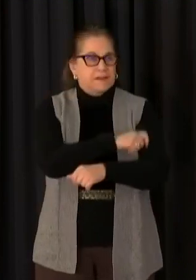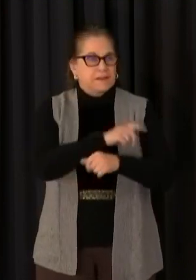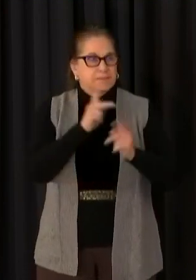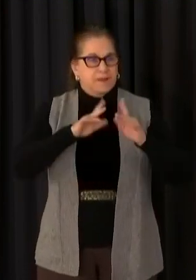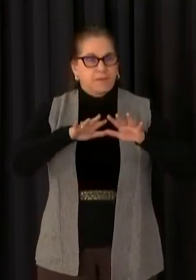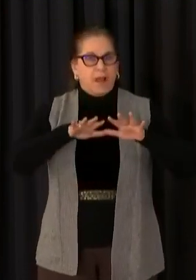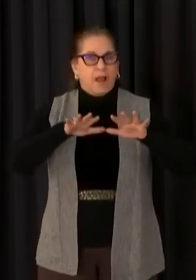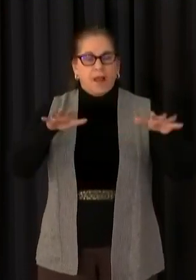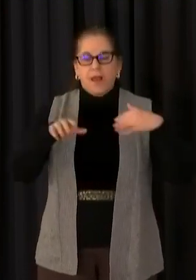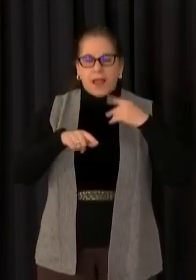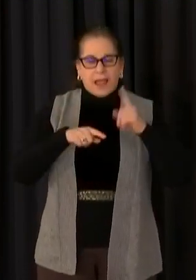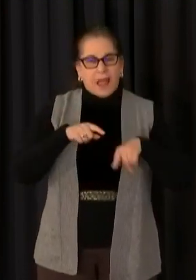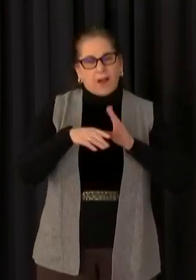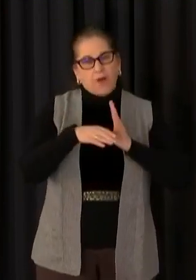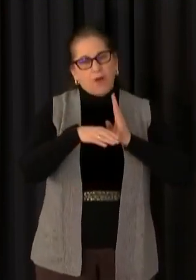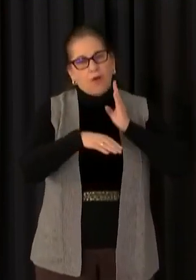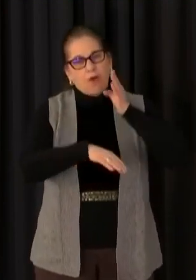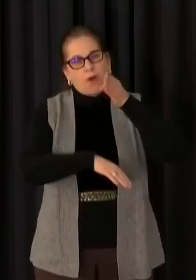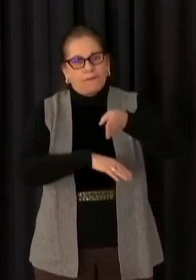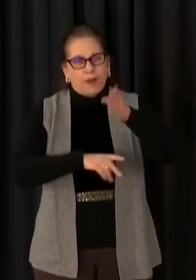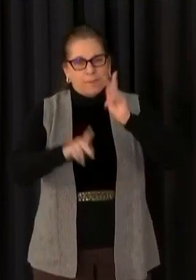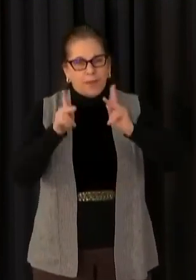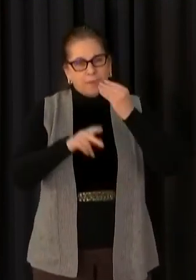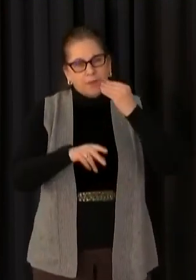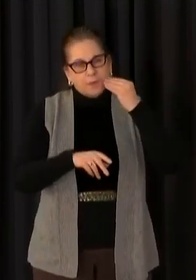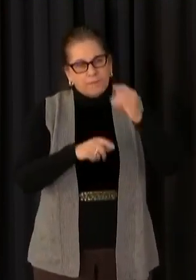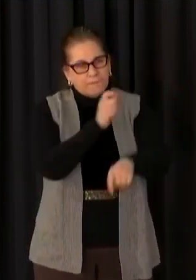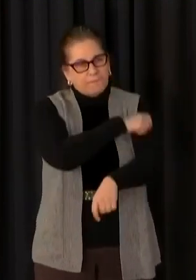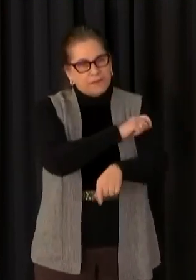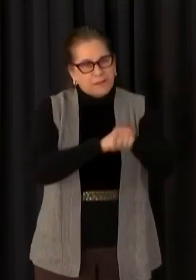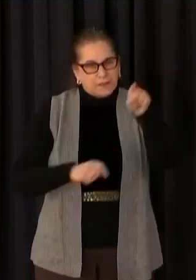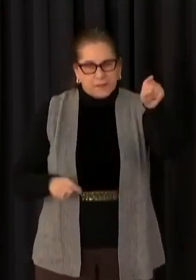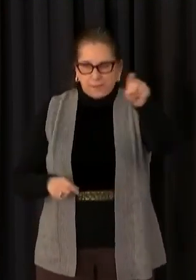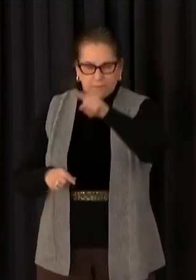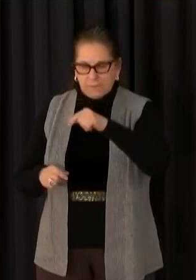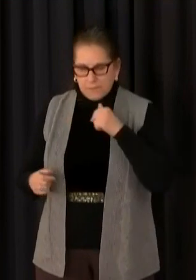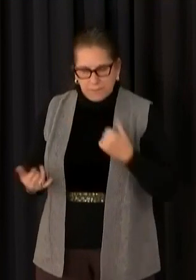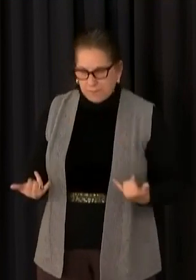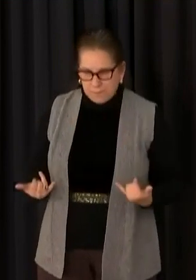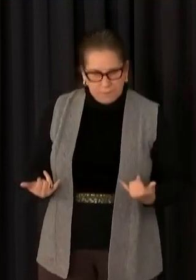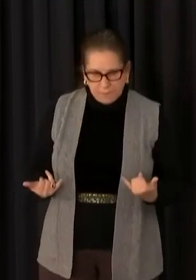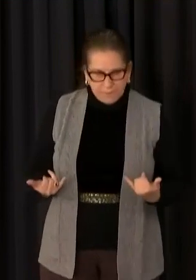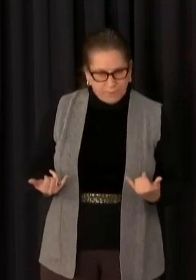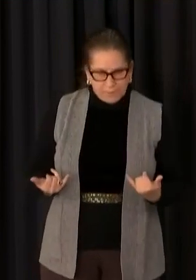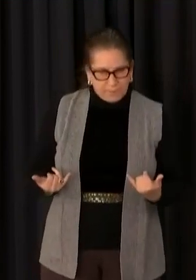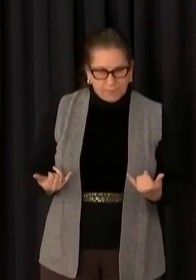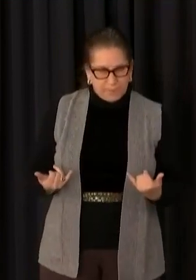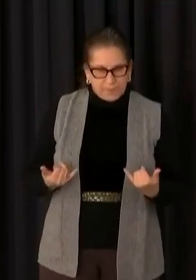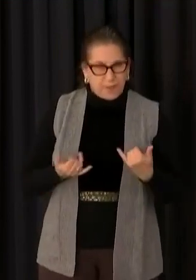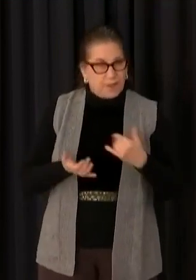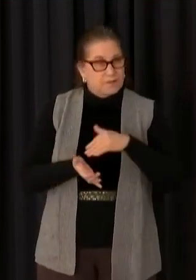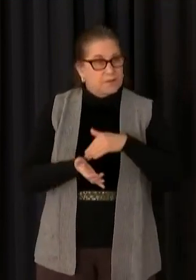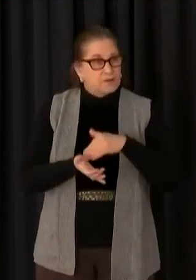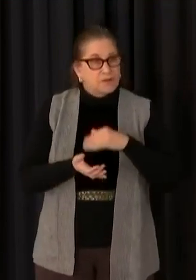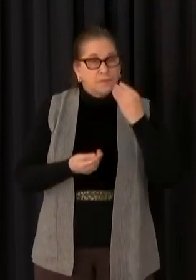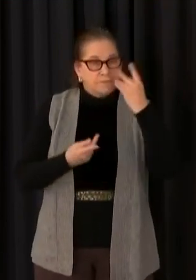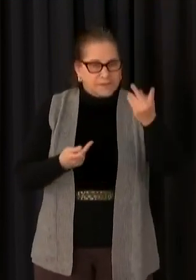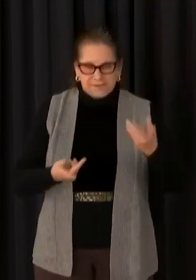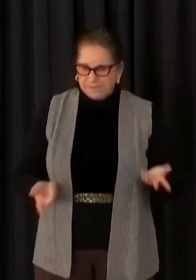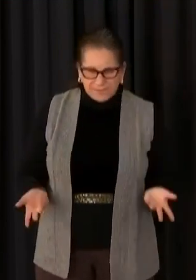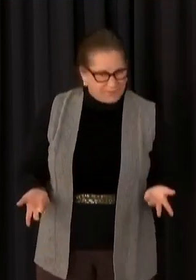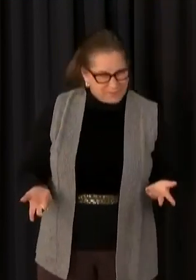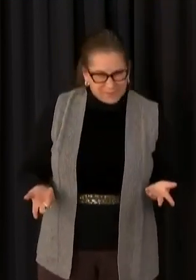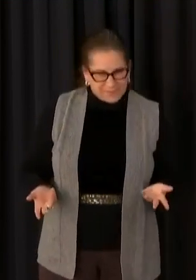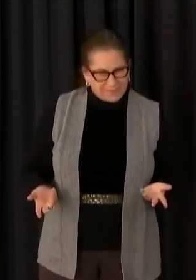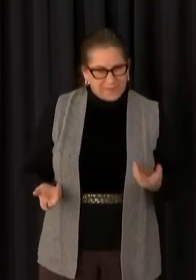administer them in sort of these traditional private physician house call programs where a physician goes